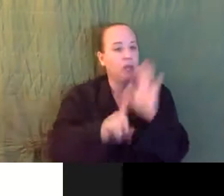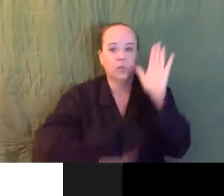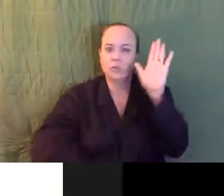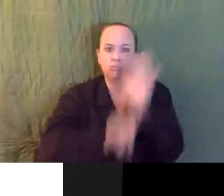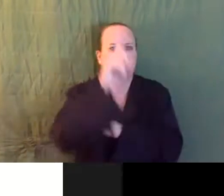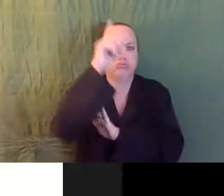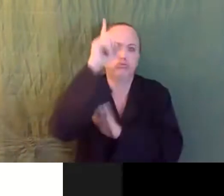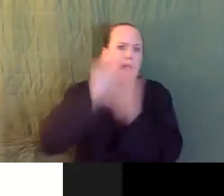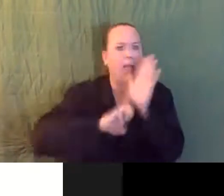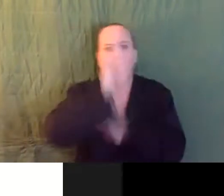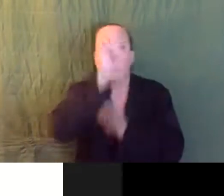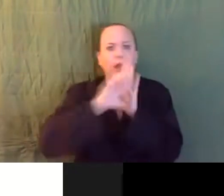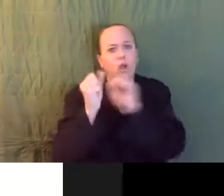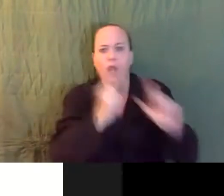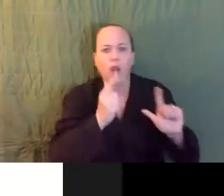an elevator.